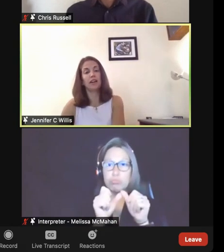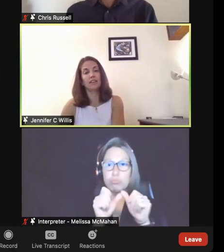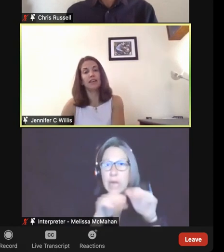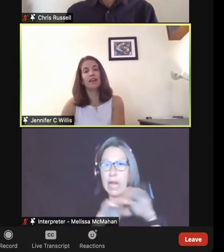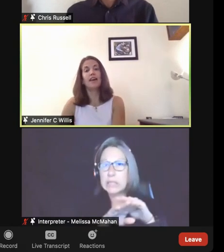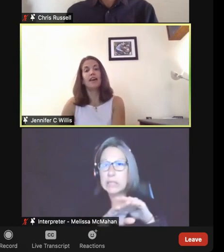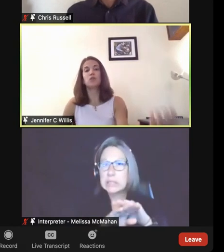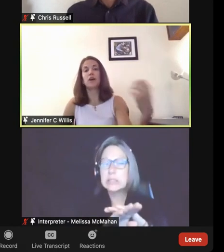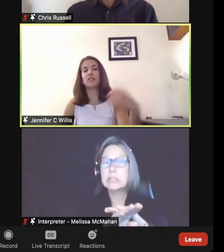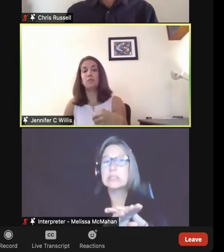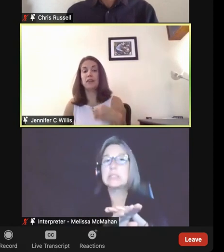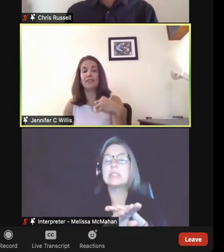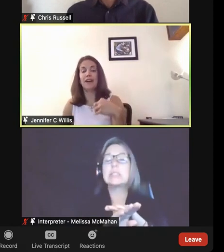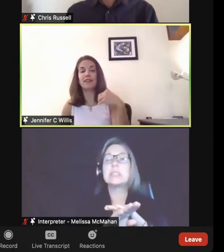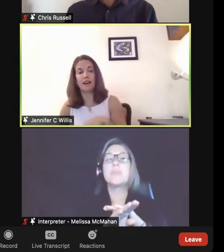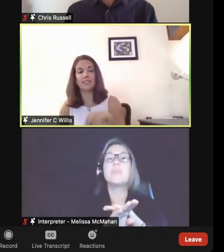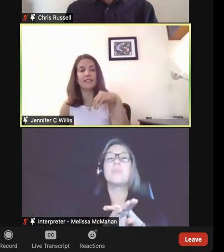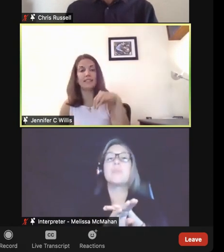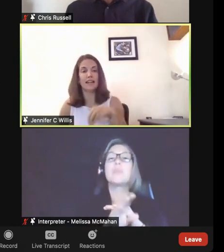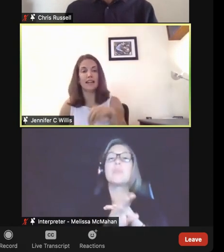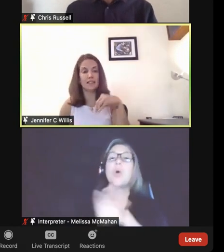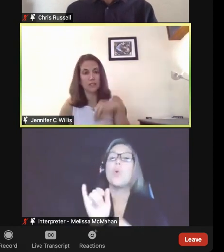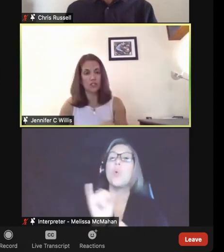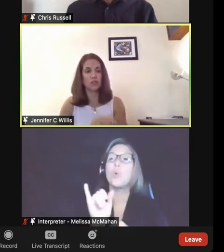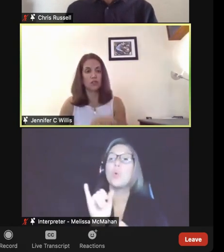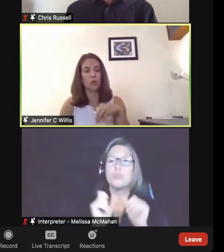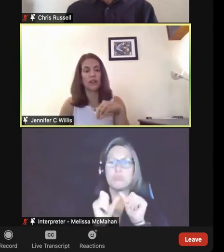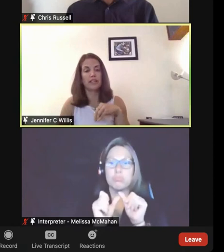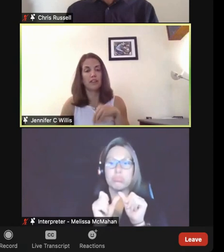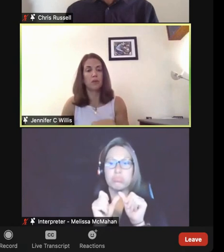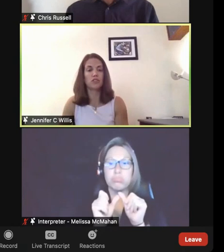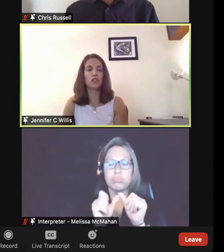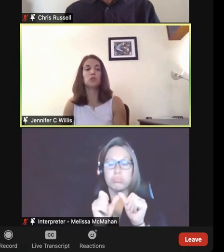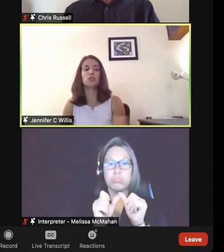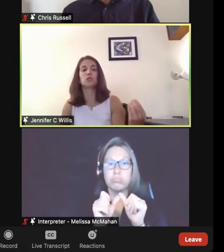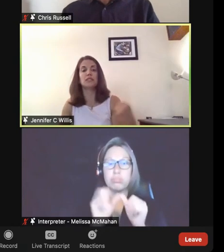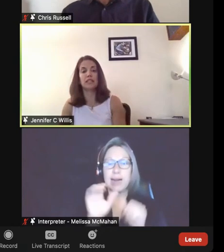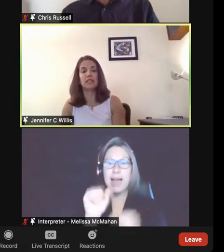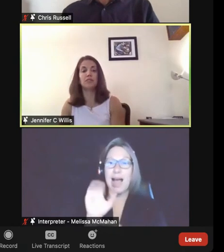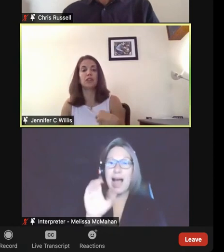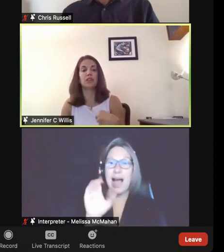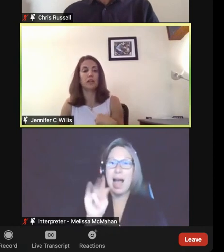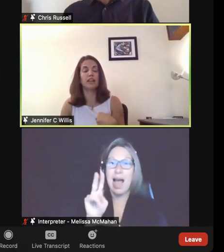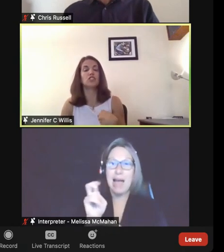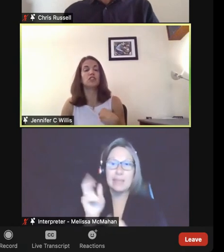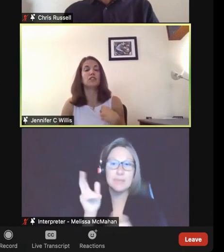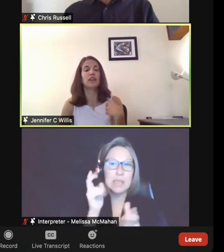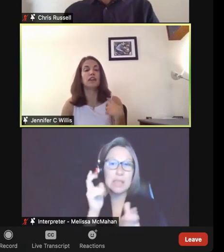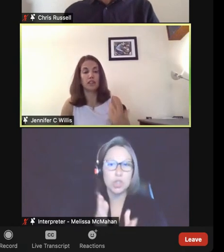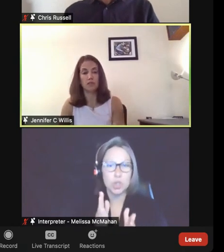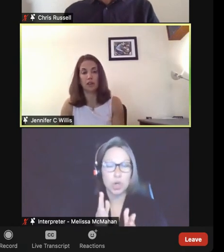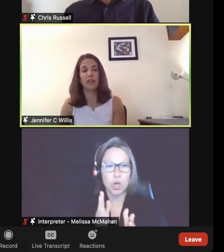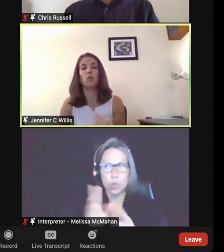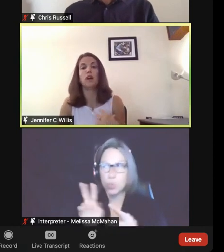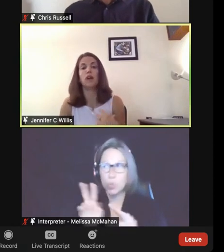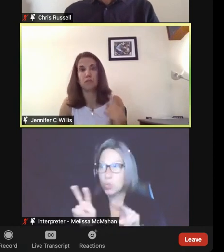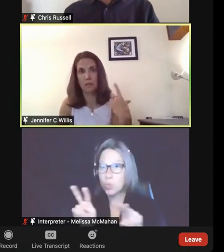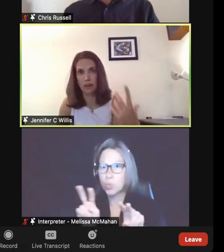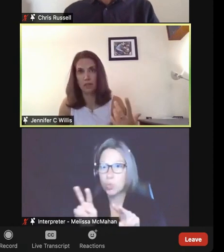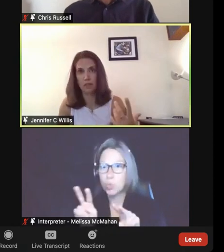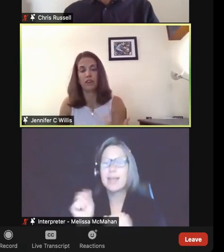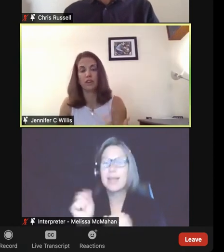accessible modality, as well as being that constant active listener for that deafblind student to receive the communication that they are giving